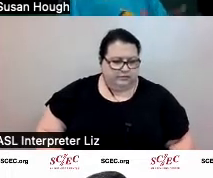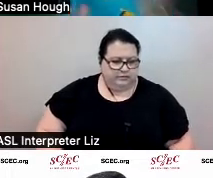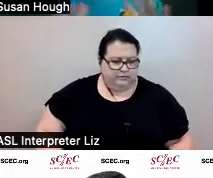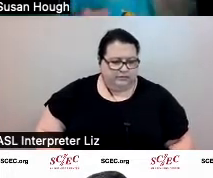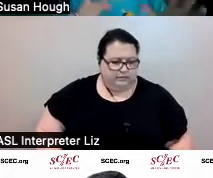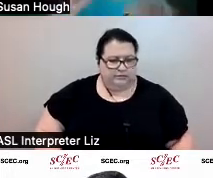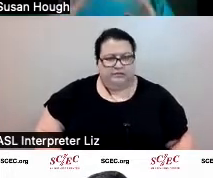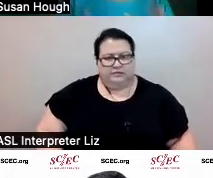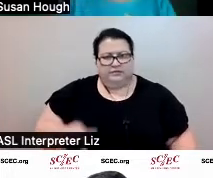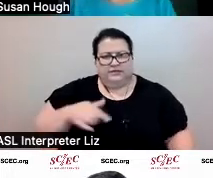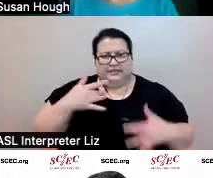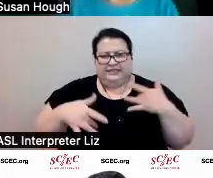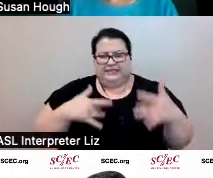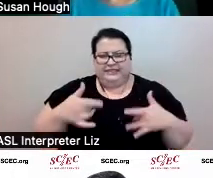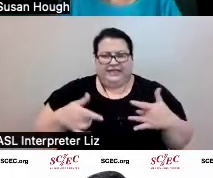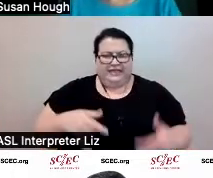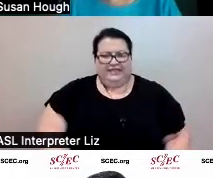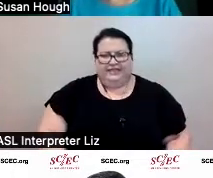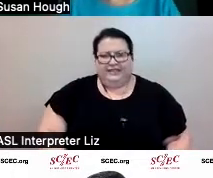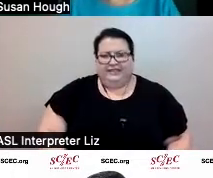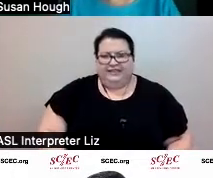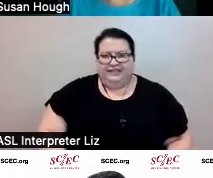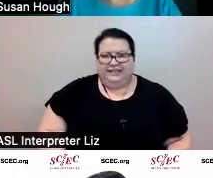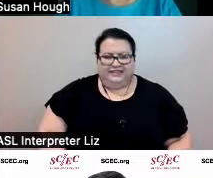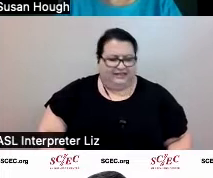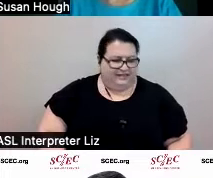This is kind of exciting with all the IT.